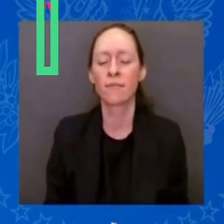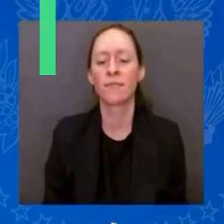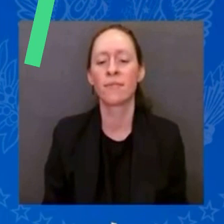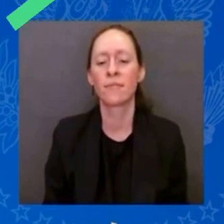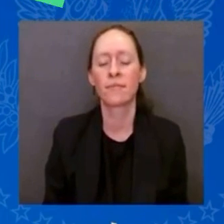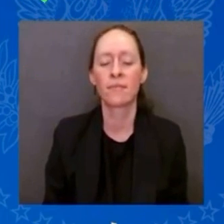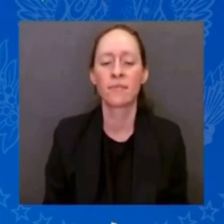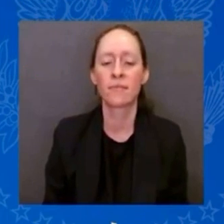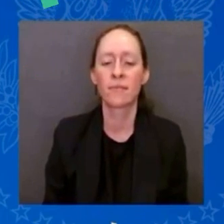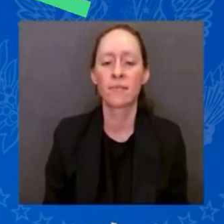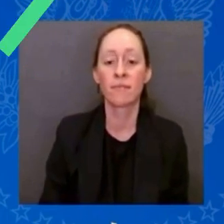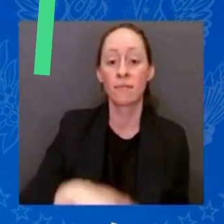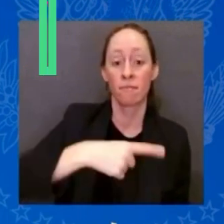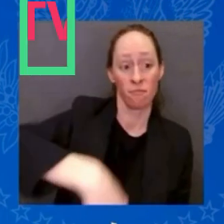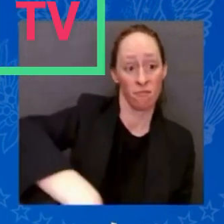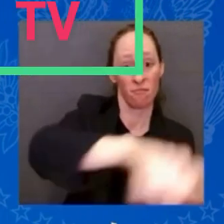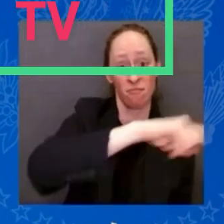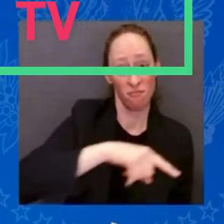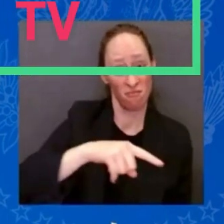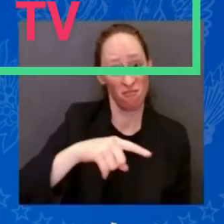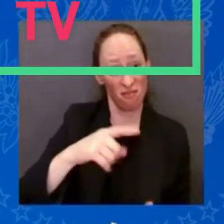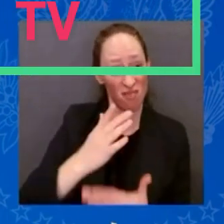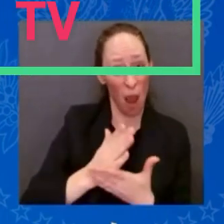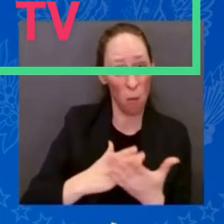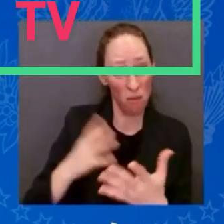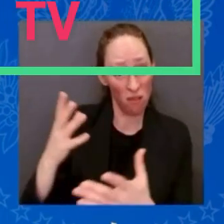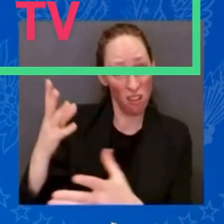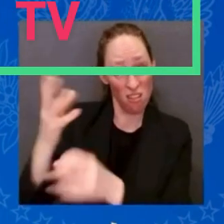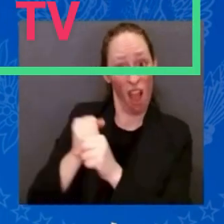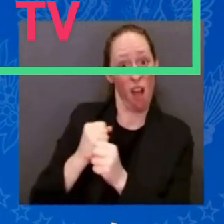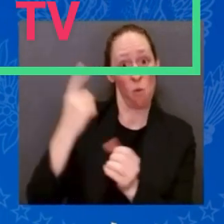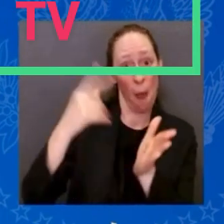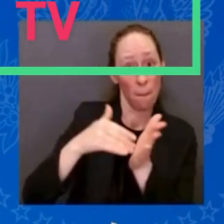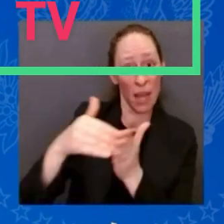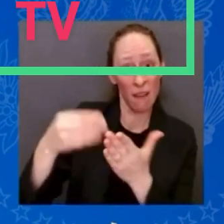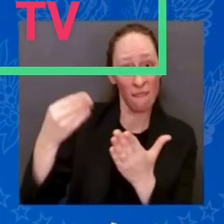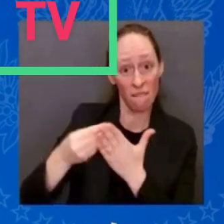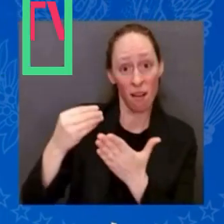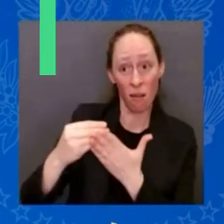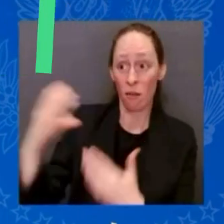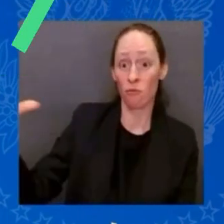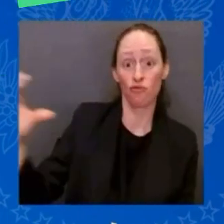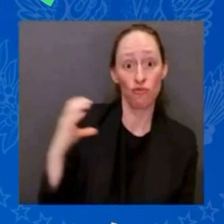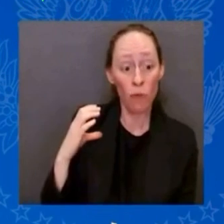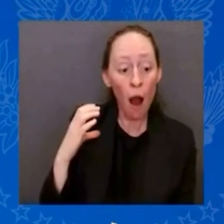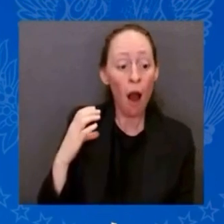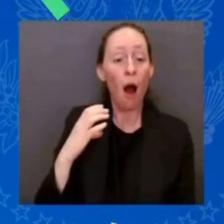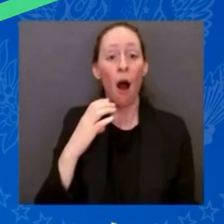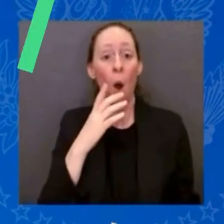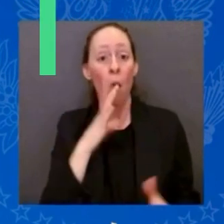$1 million. All those loans were forgiven. You know how much that program cost?